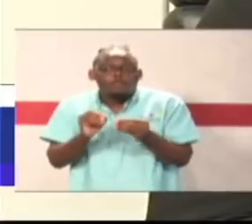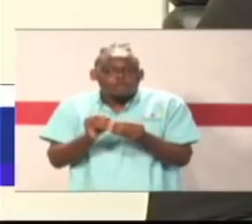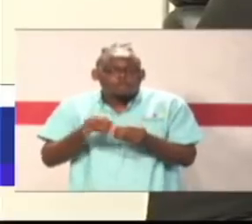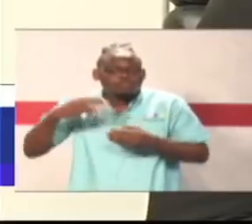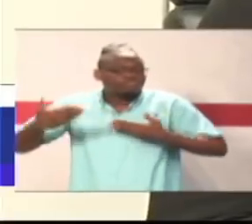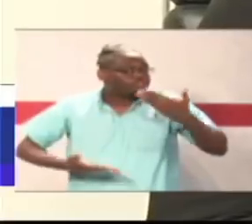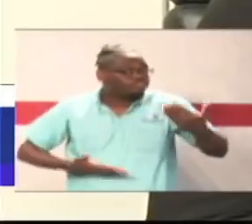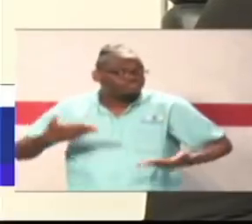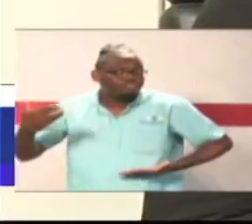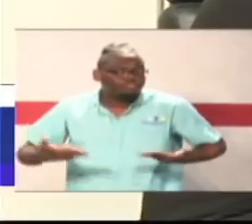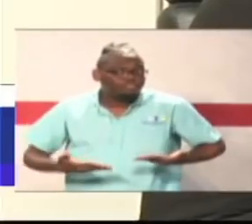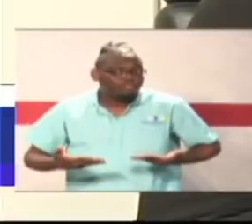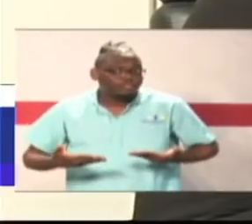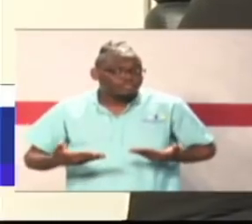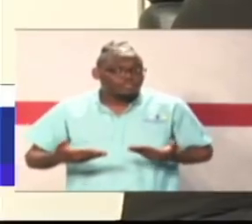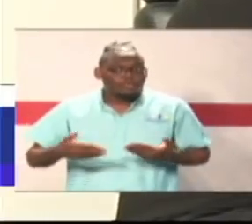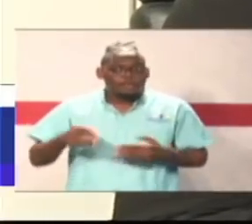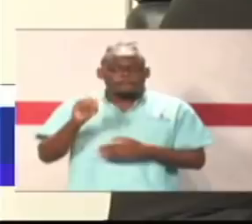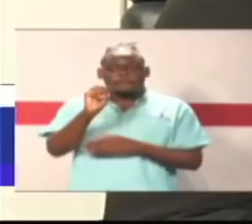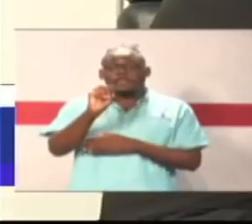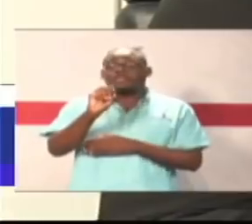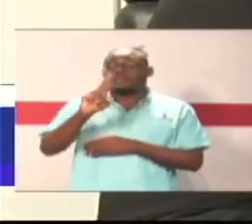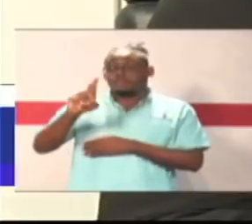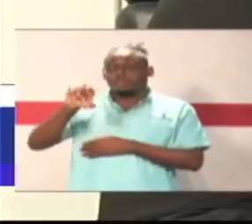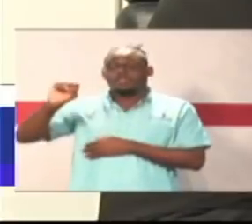Singh to present.